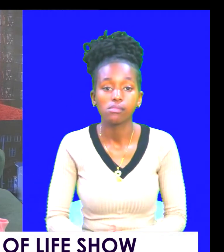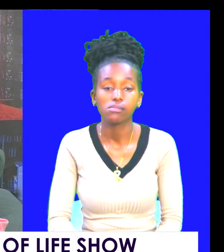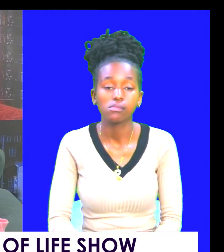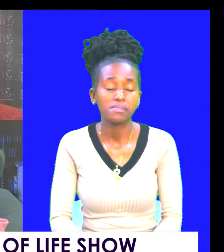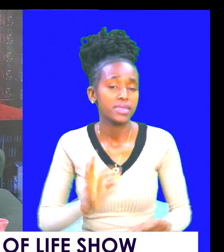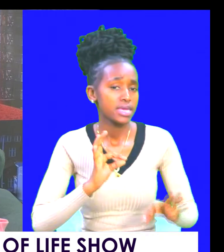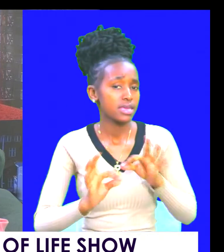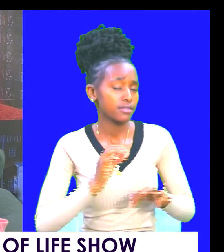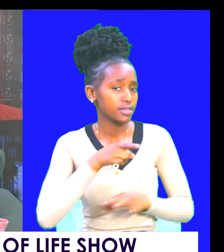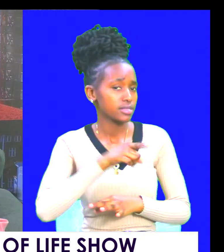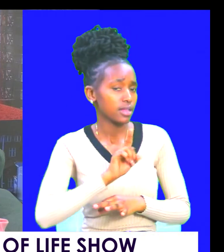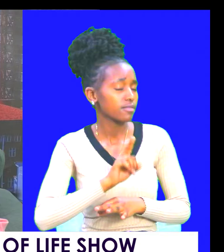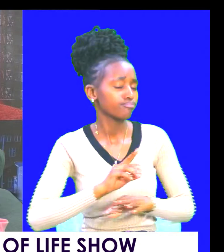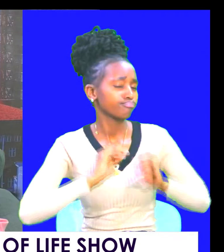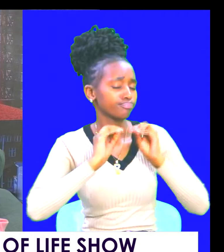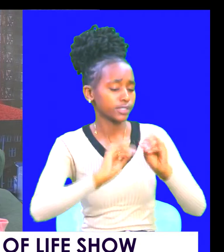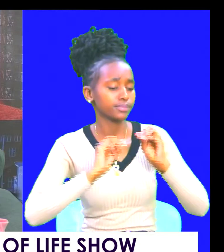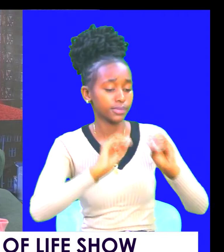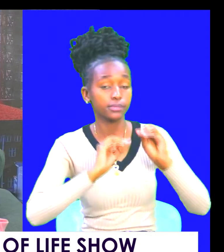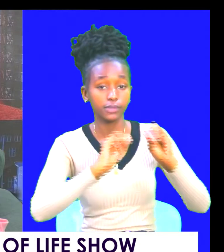If it has been taught to you,